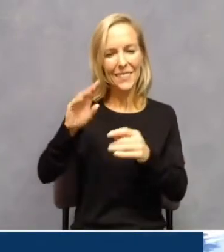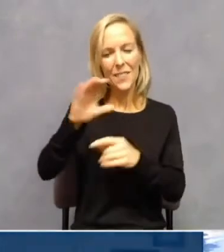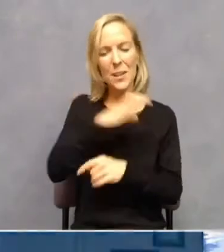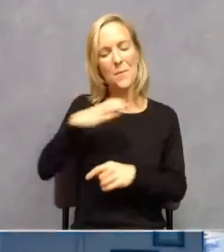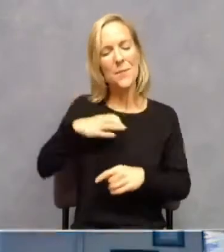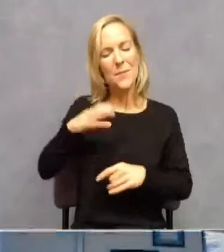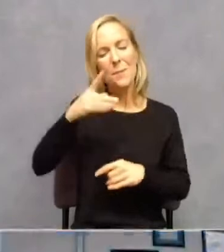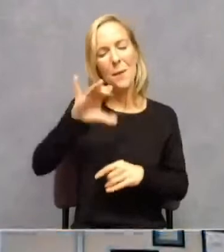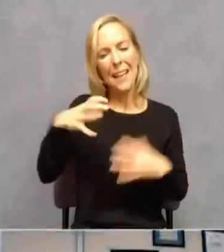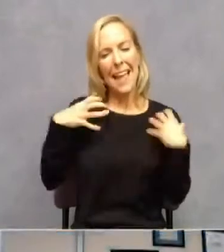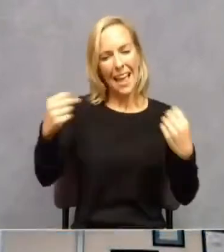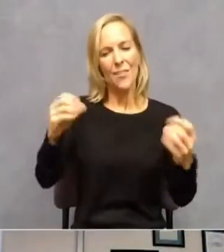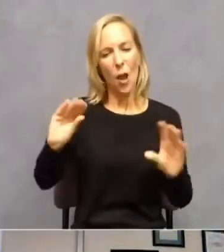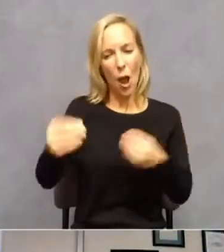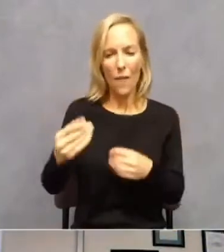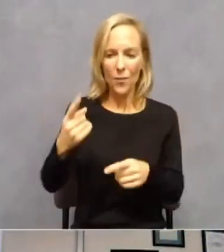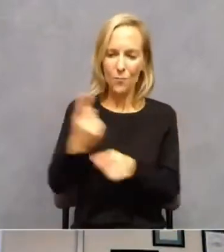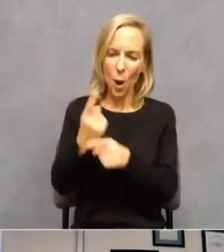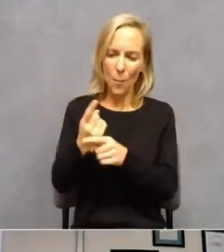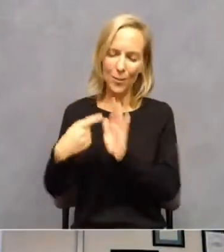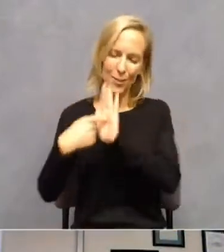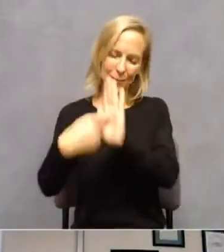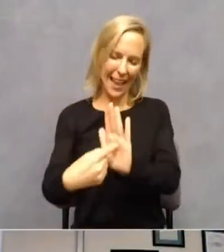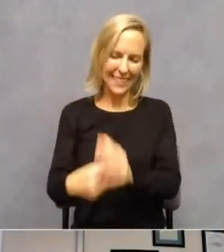to you, Governor. Thank you very much.